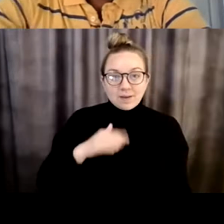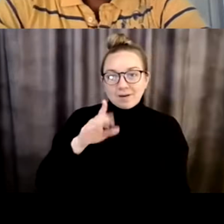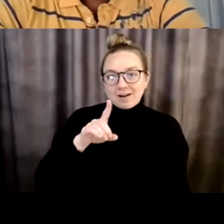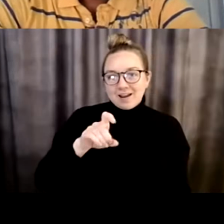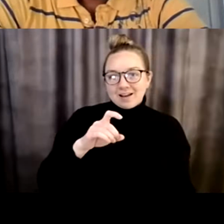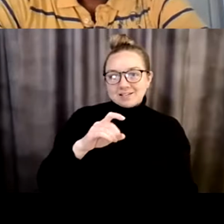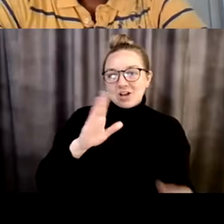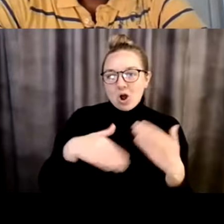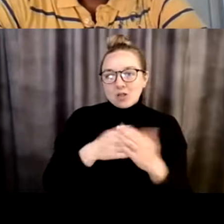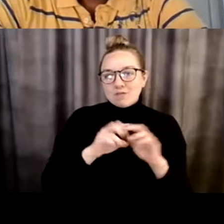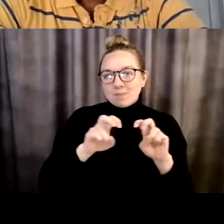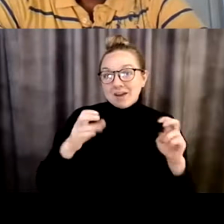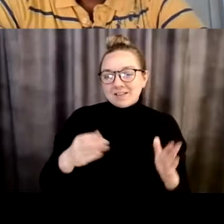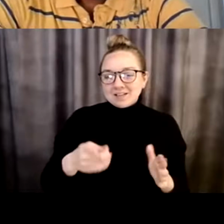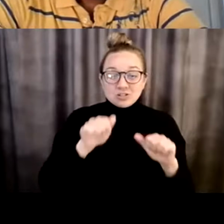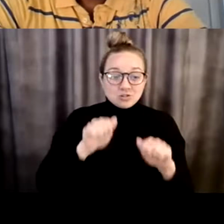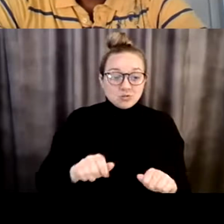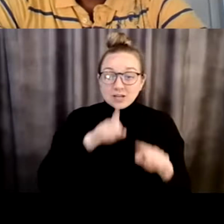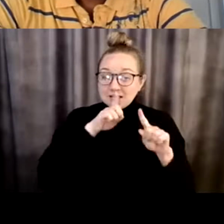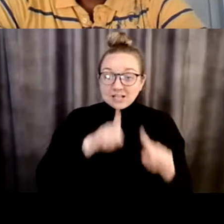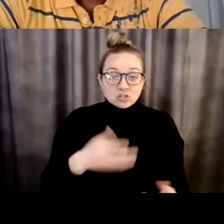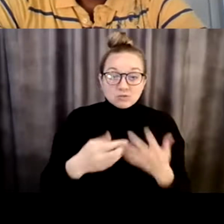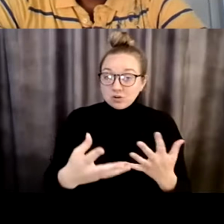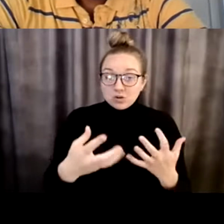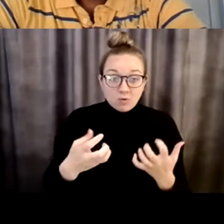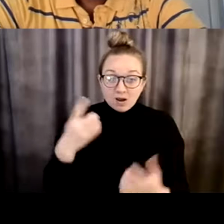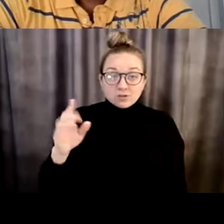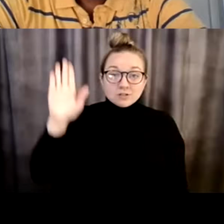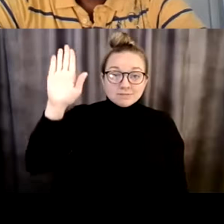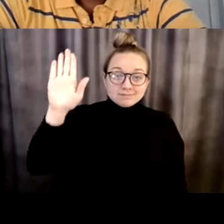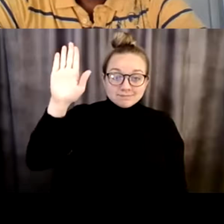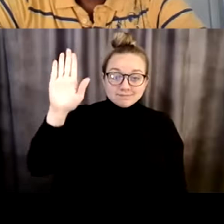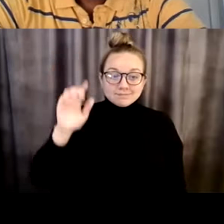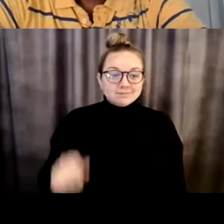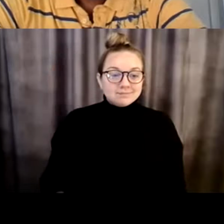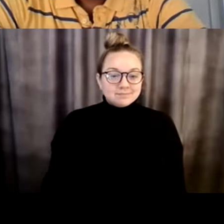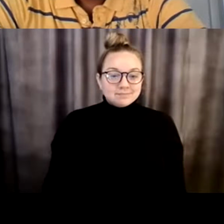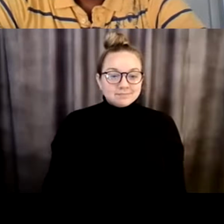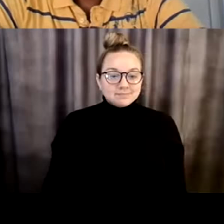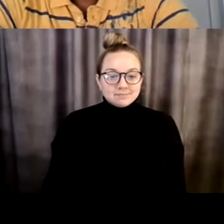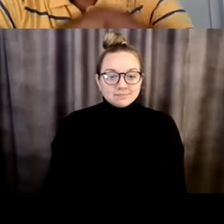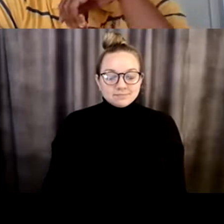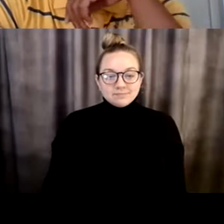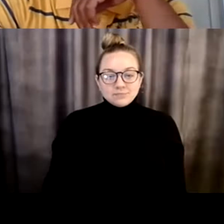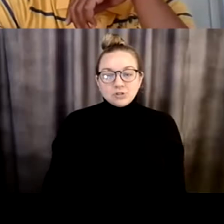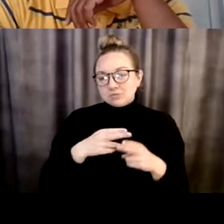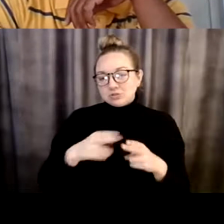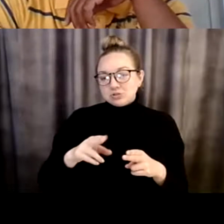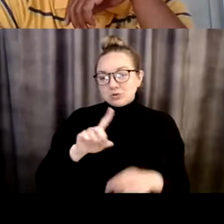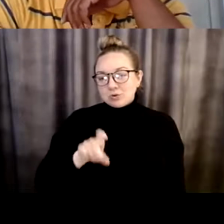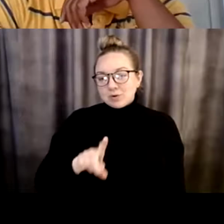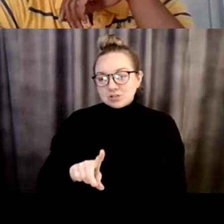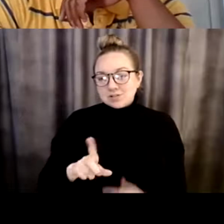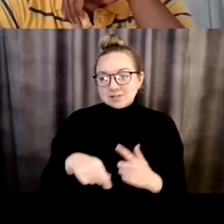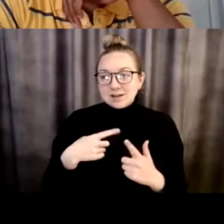you can jump in and answer. Just raise your hand, I'll call on you, but there are only four of us. They're short questions. And then